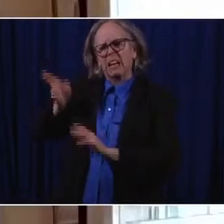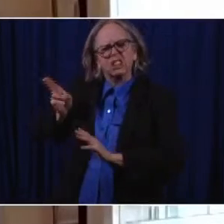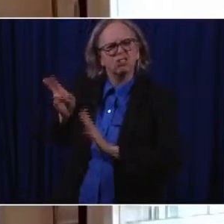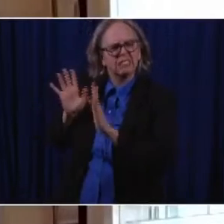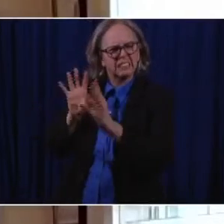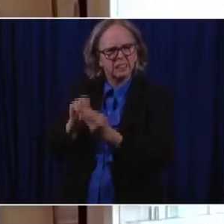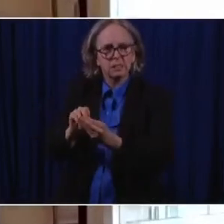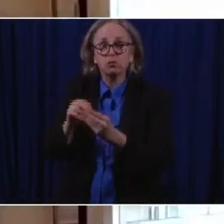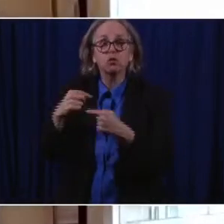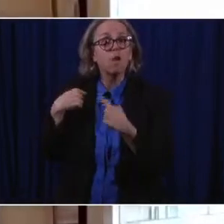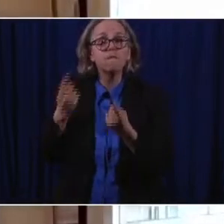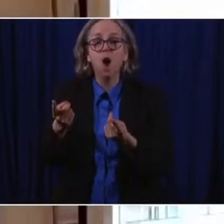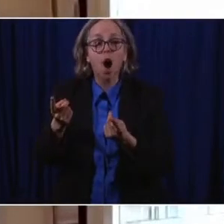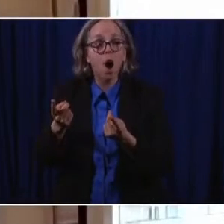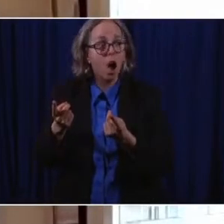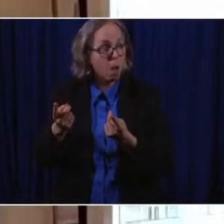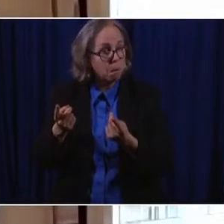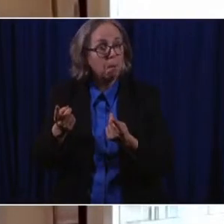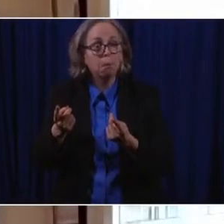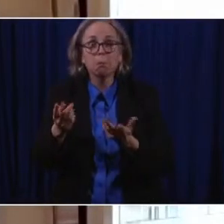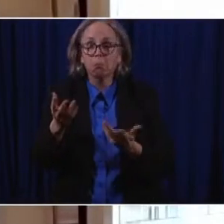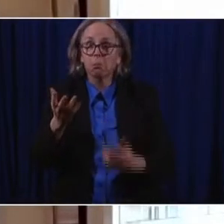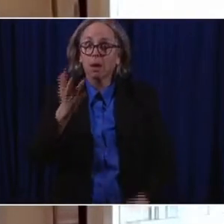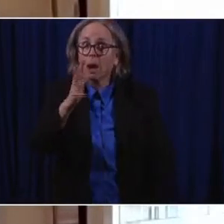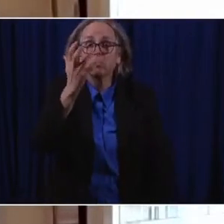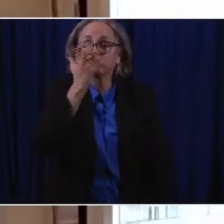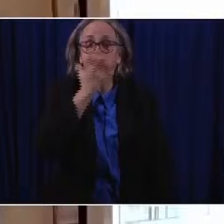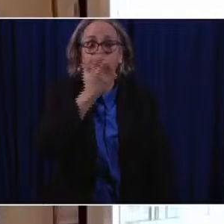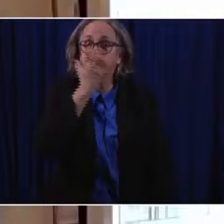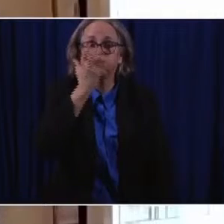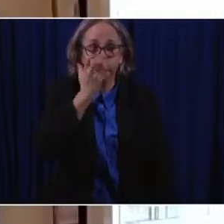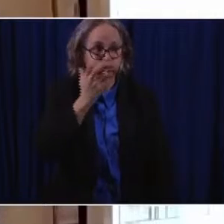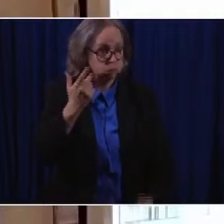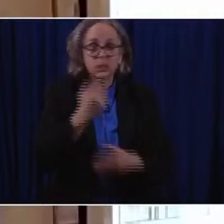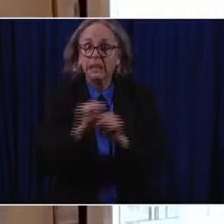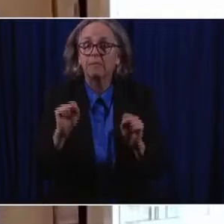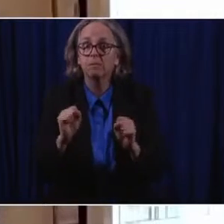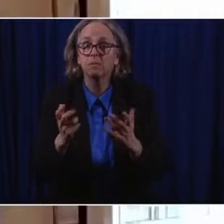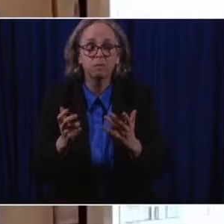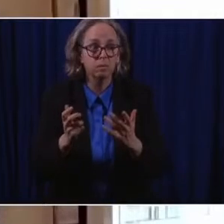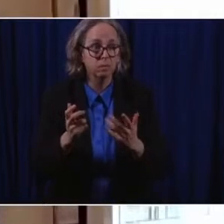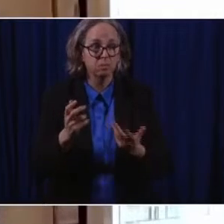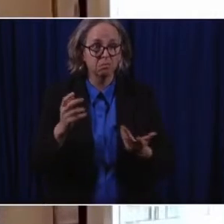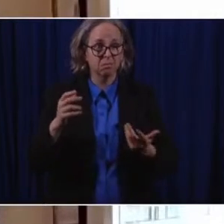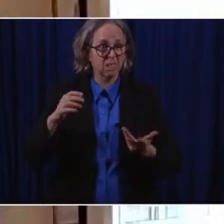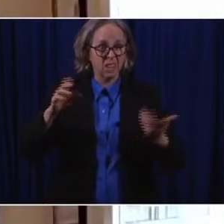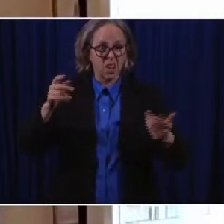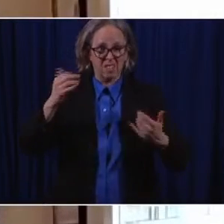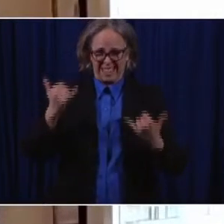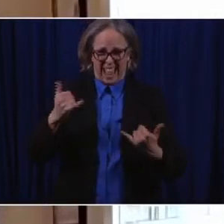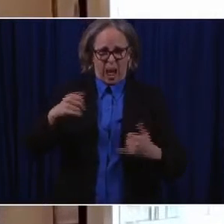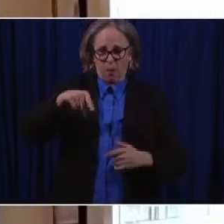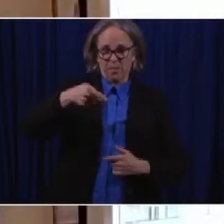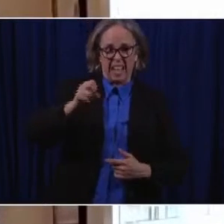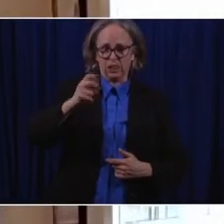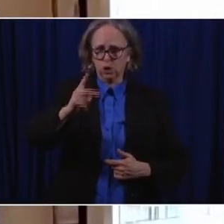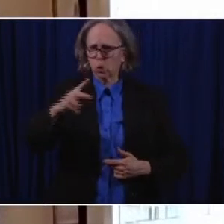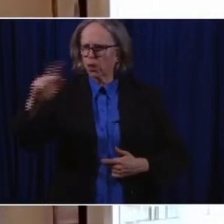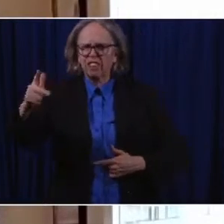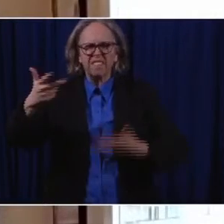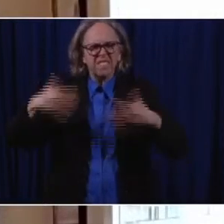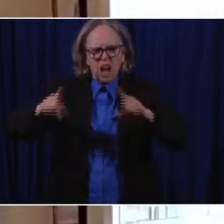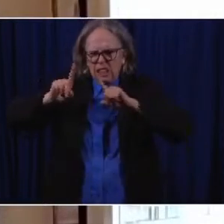remarkable safety profile during the phase 2 and phase 3 trials. Again, anaphylaxis is not something